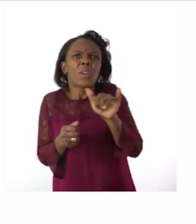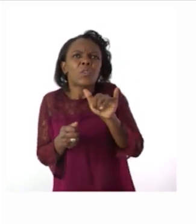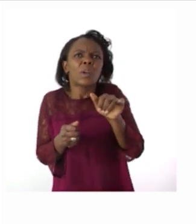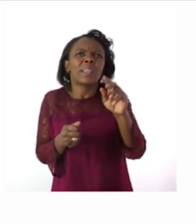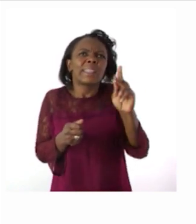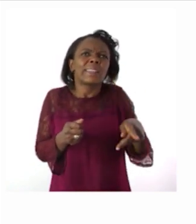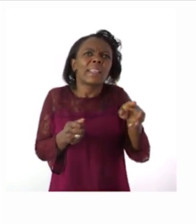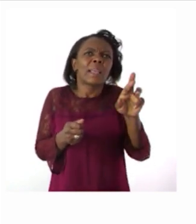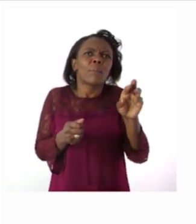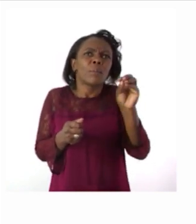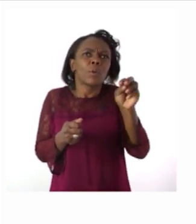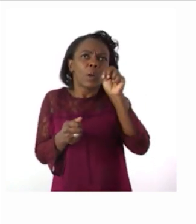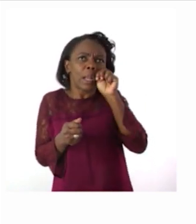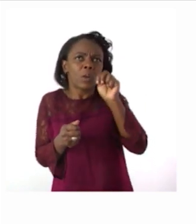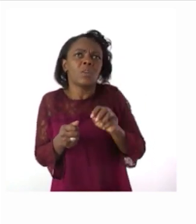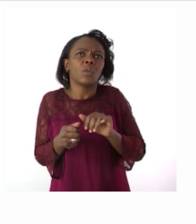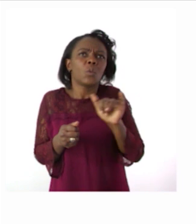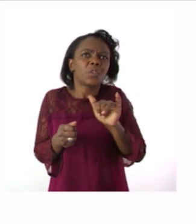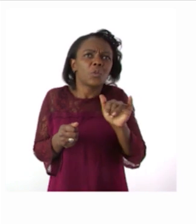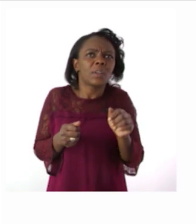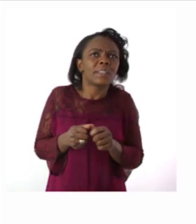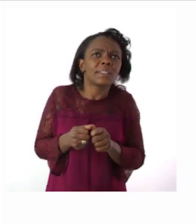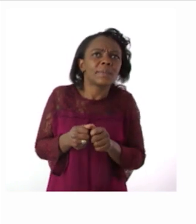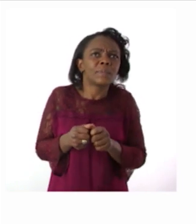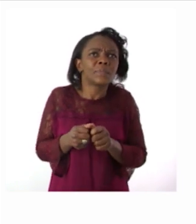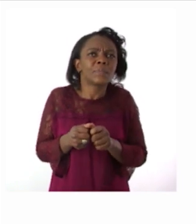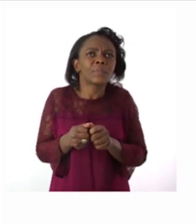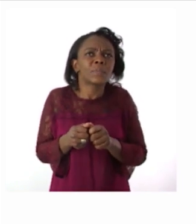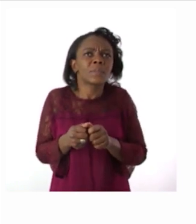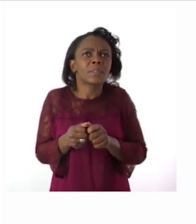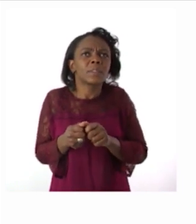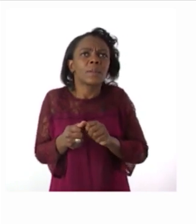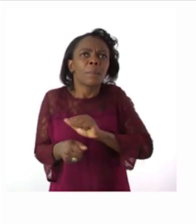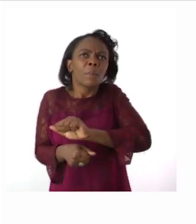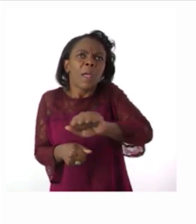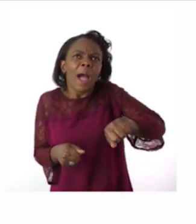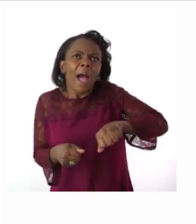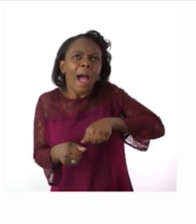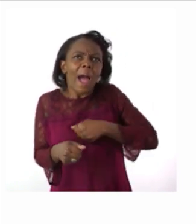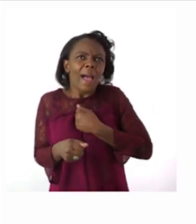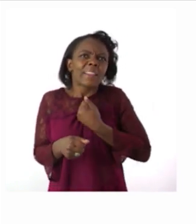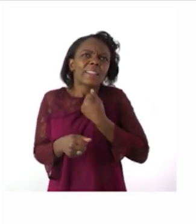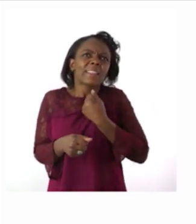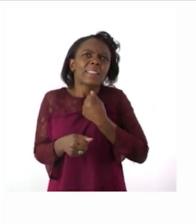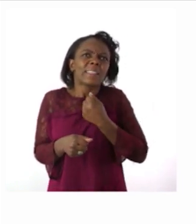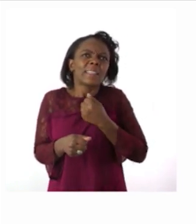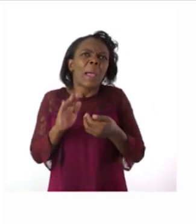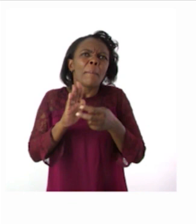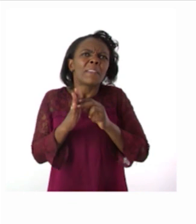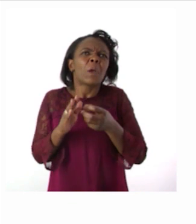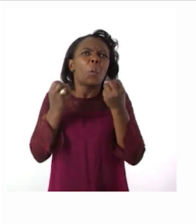sentence? Which one is the pronoun? Okay? Us. We are many. Us refers